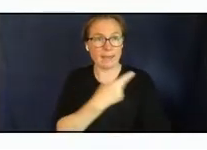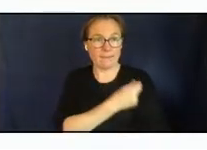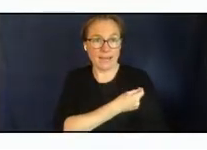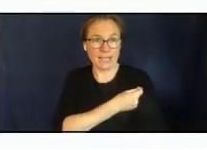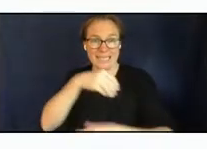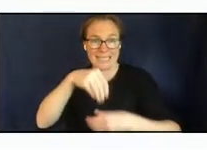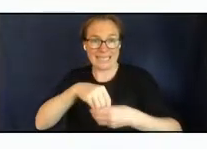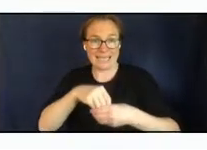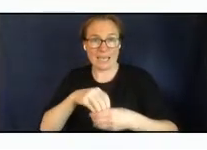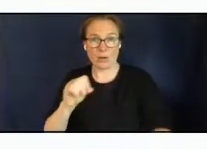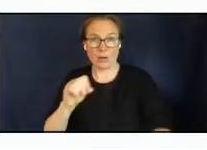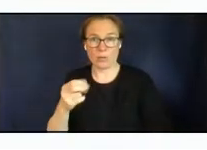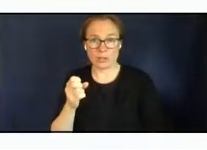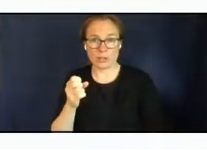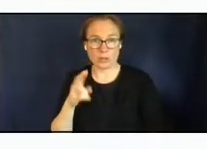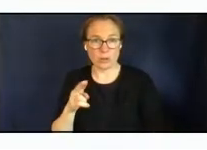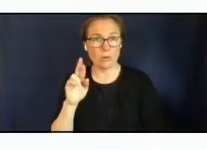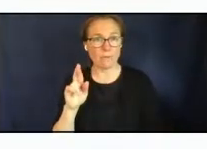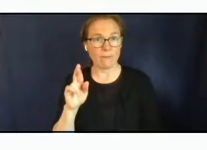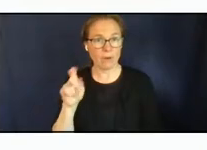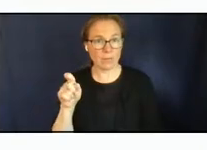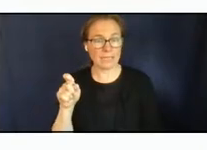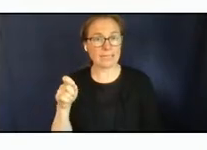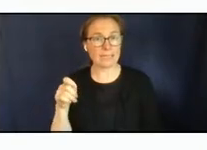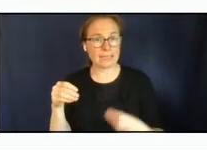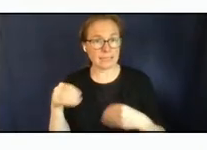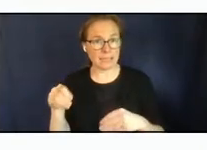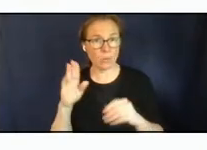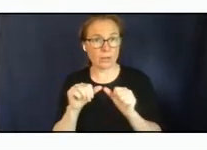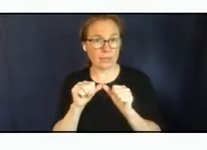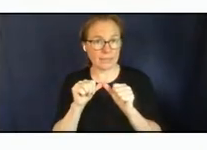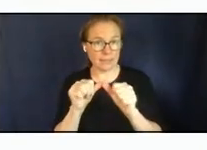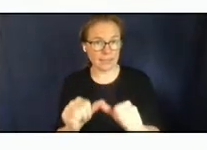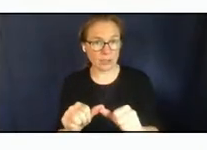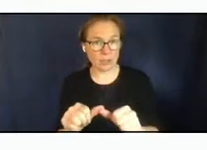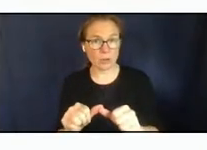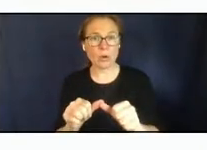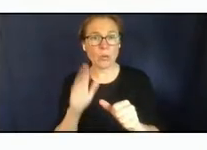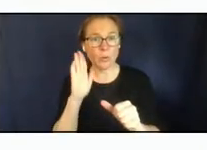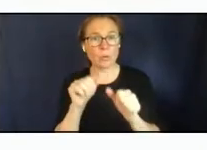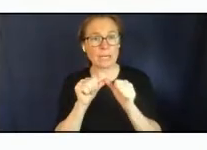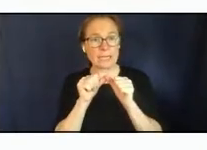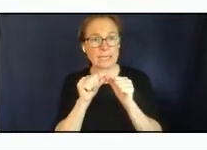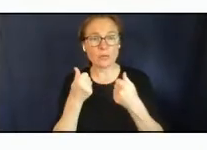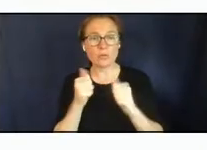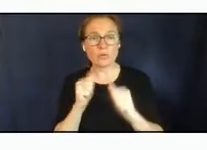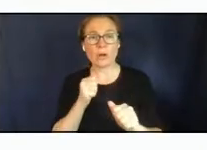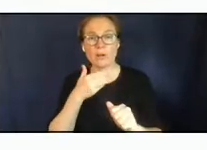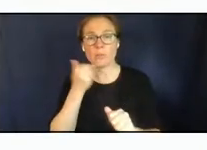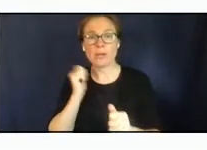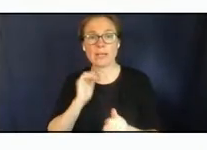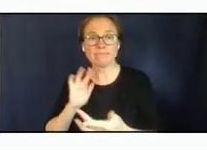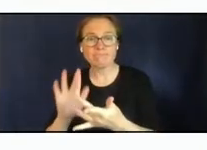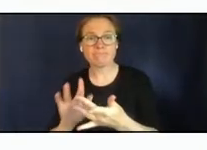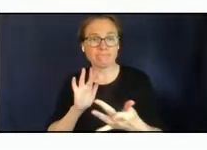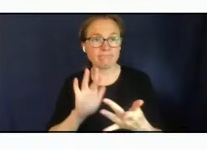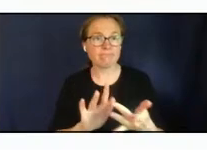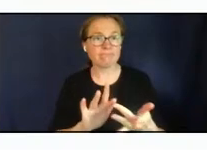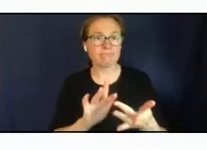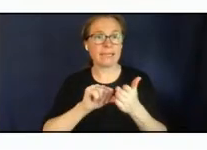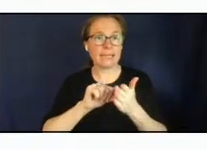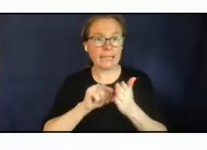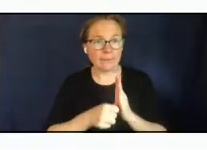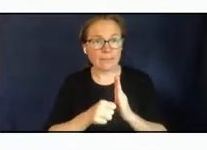will persist. And we will continue to use data-driven outreach with emphasized emphasis on canvassing and community partnership to